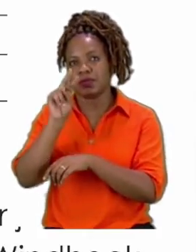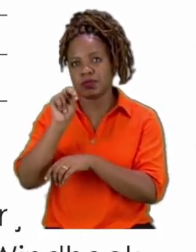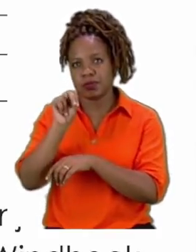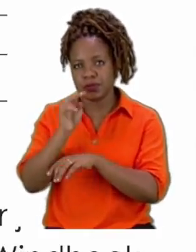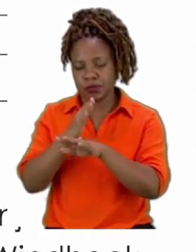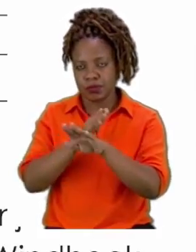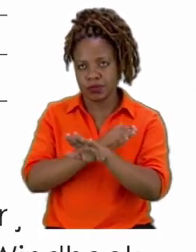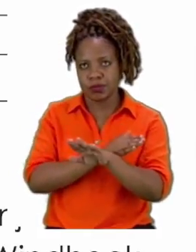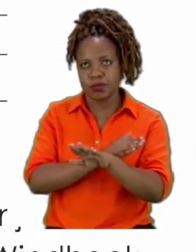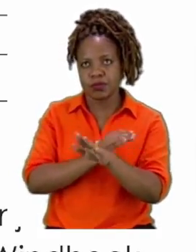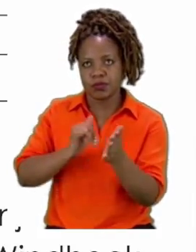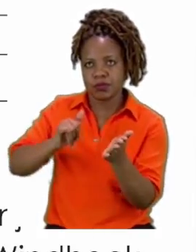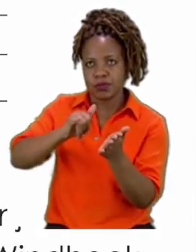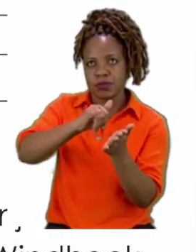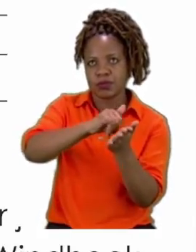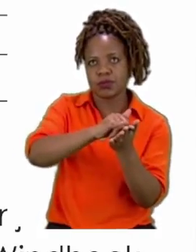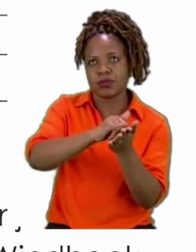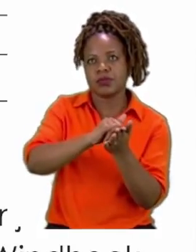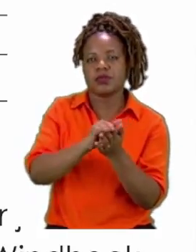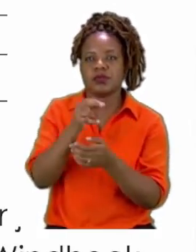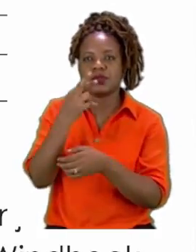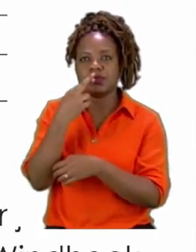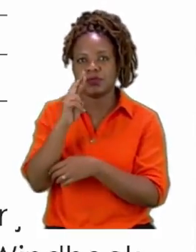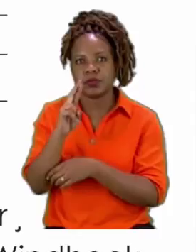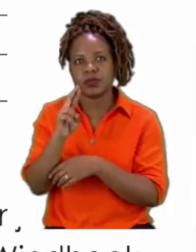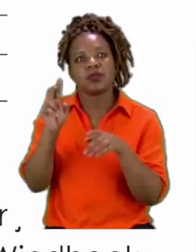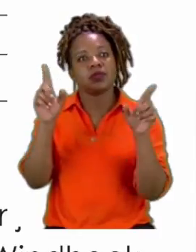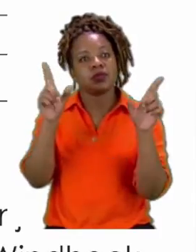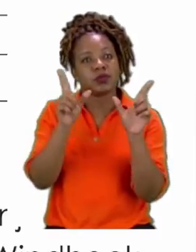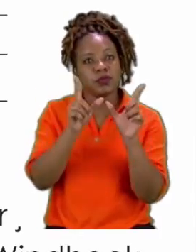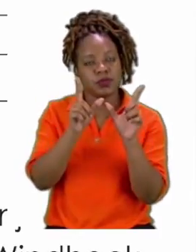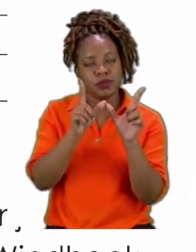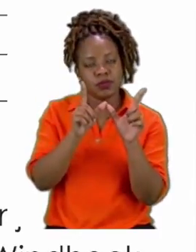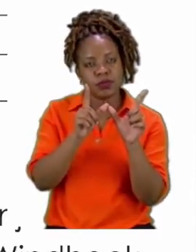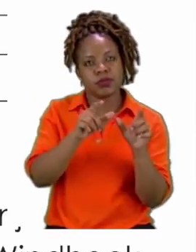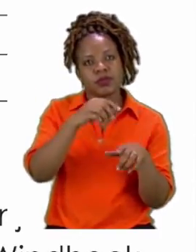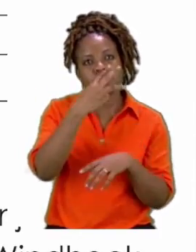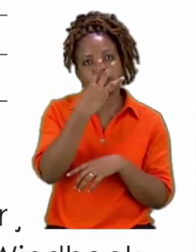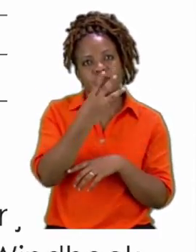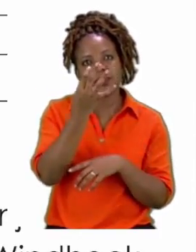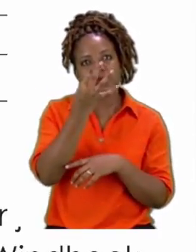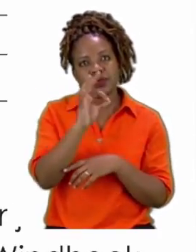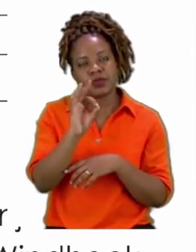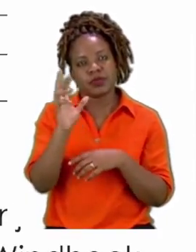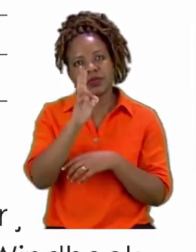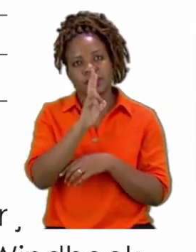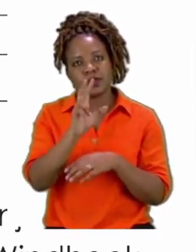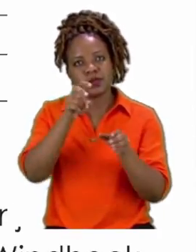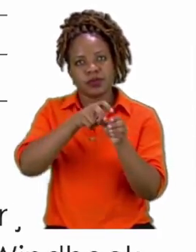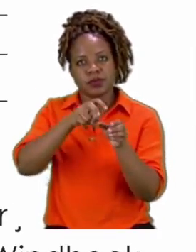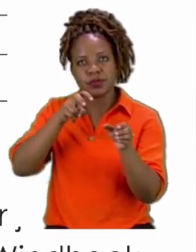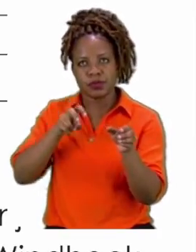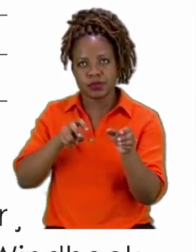Rundu. In Windhoek, 39 passengers got off, and in